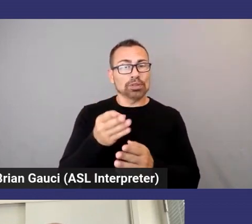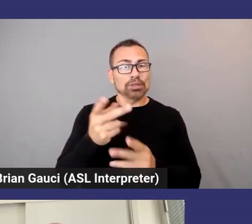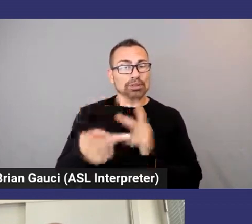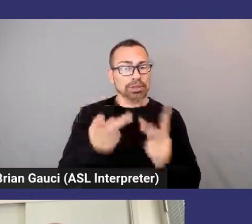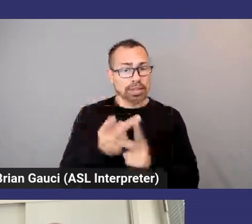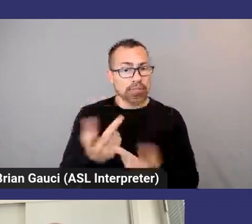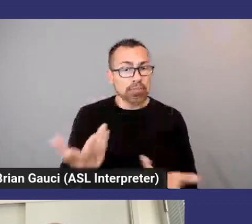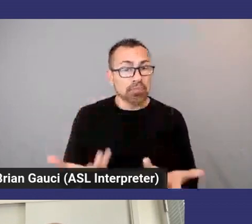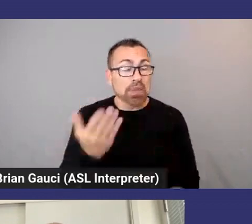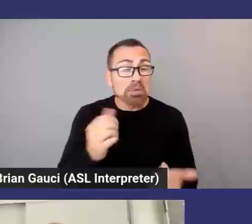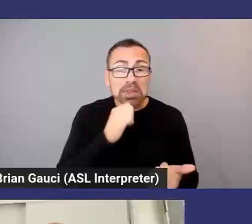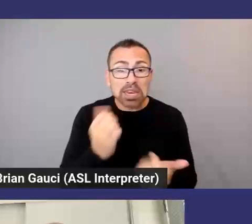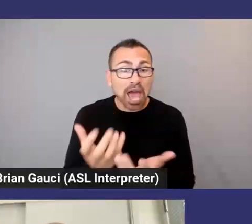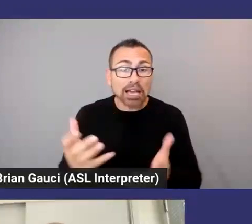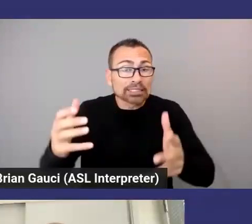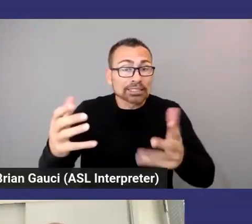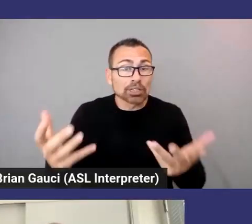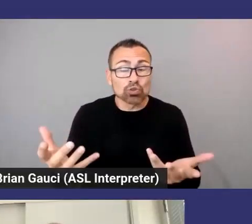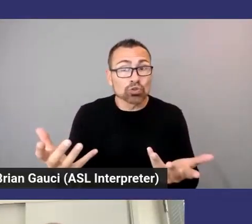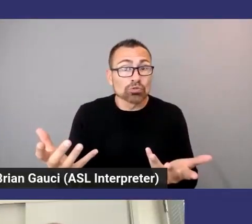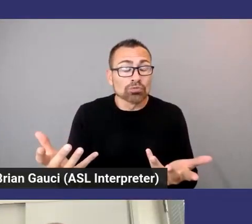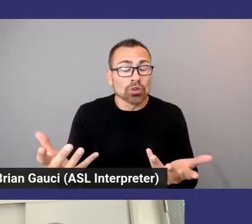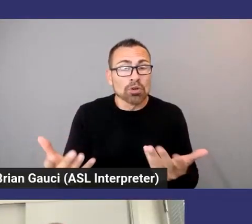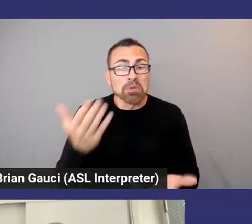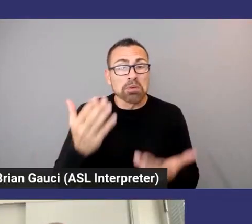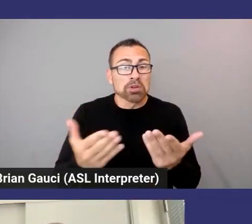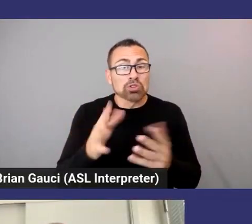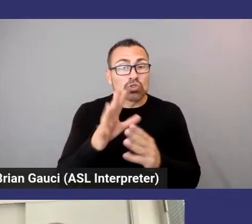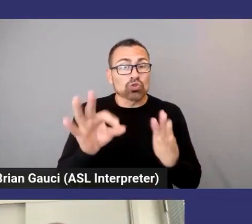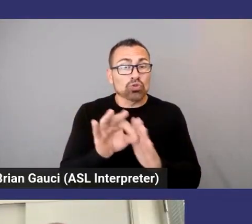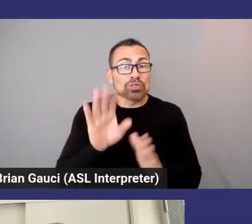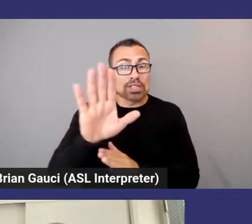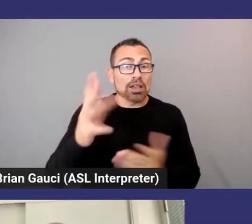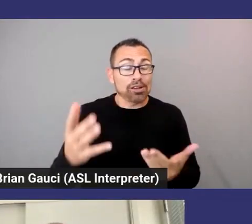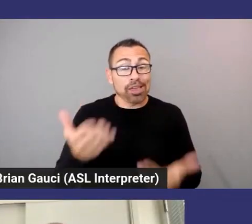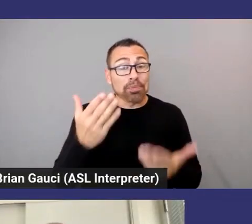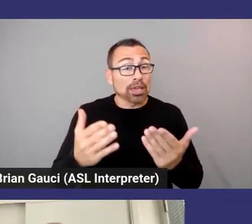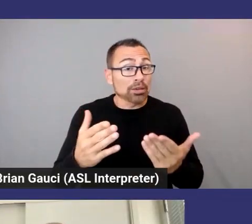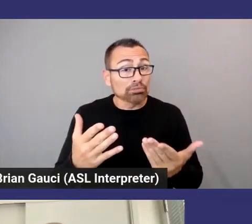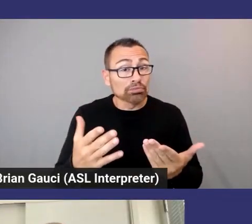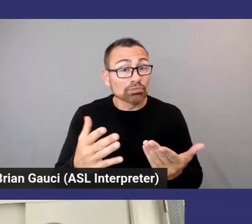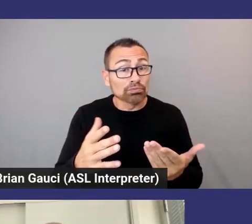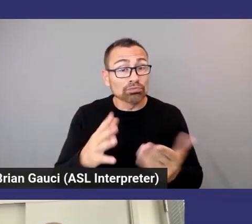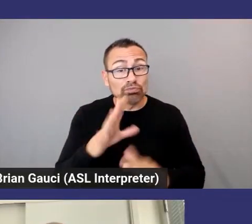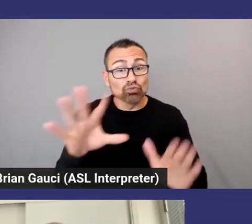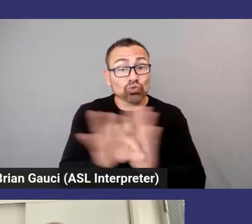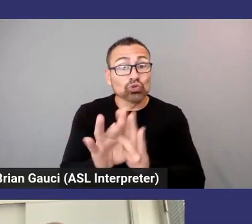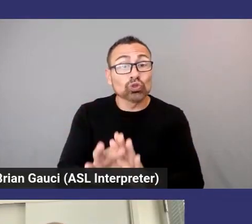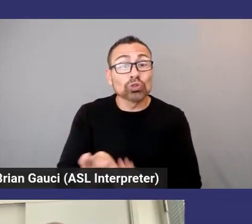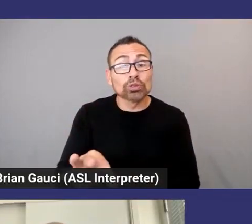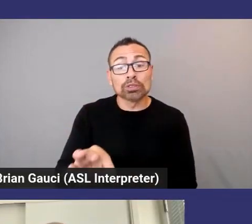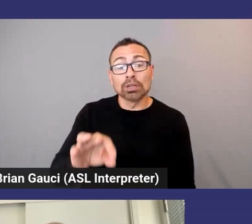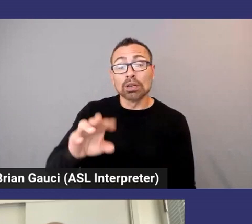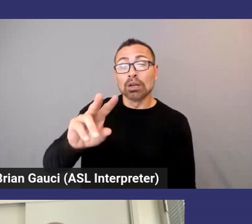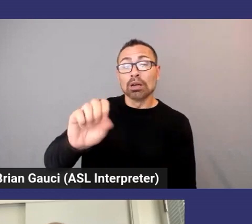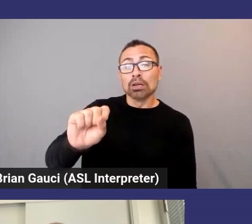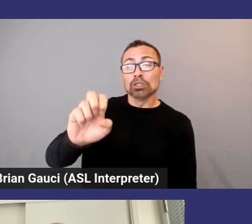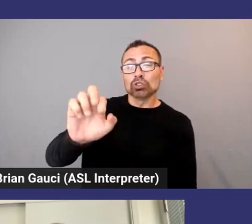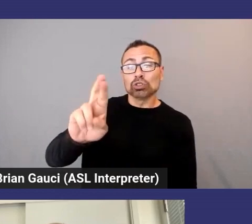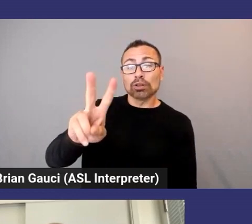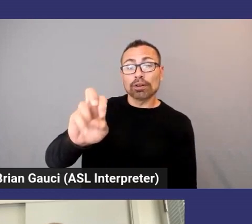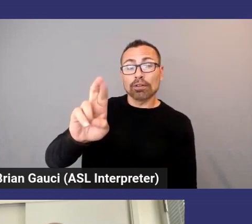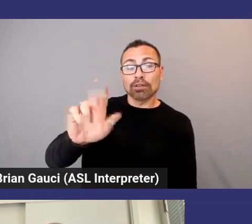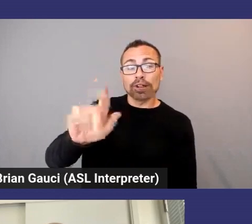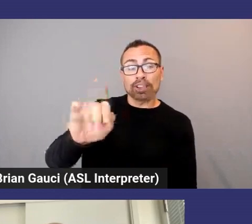preferred container orchestration. They might choose serverless as well, right? So Lattice sort of doesn't differentiate between those. You are now